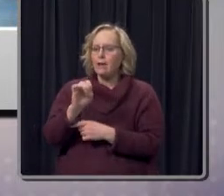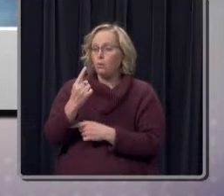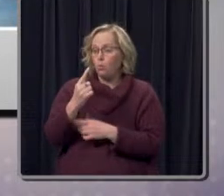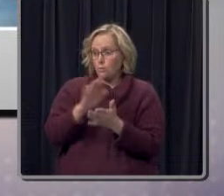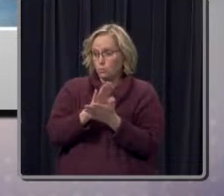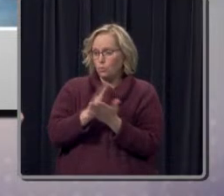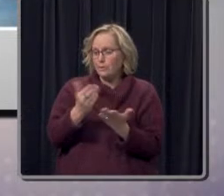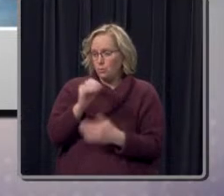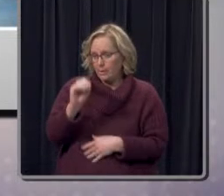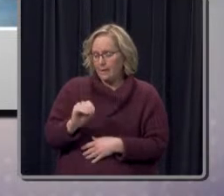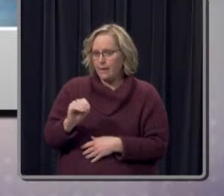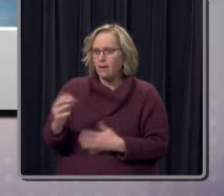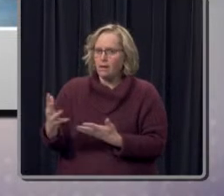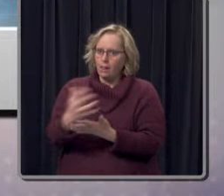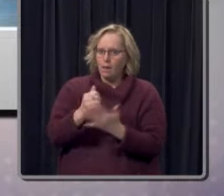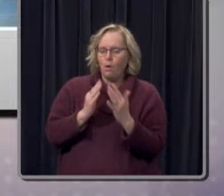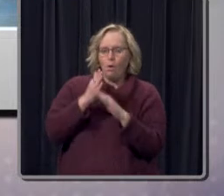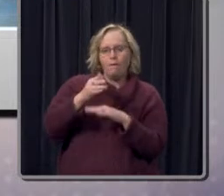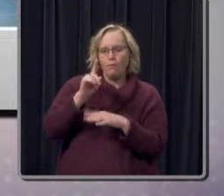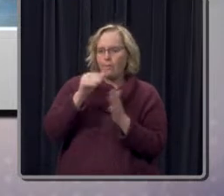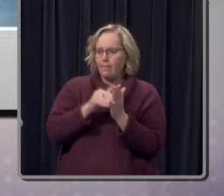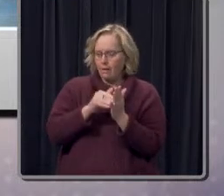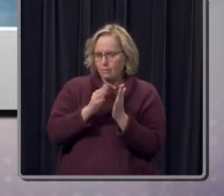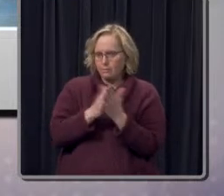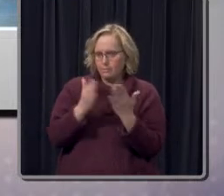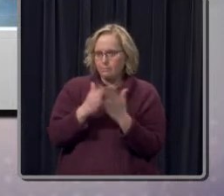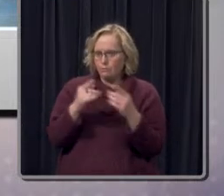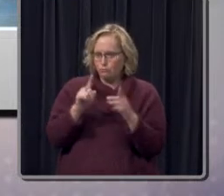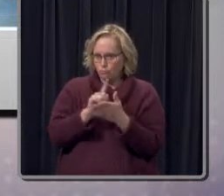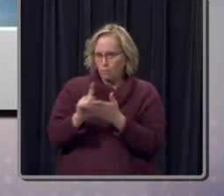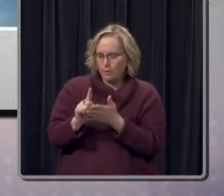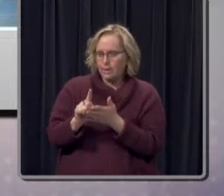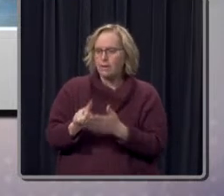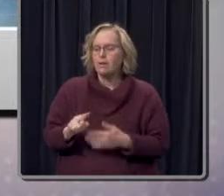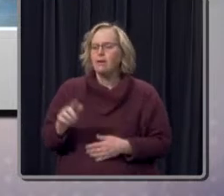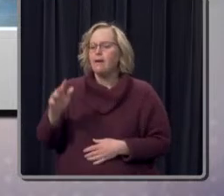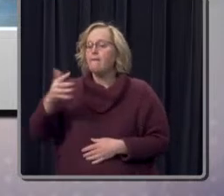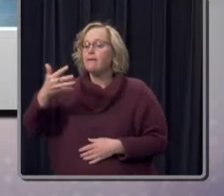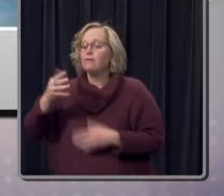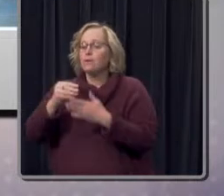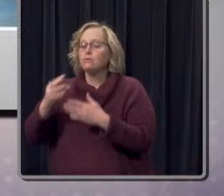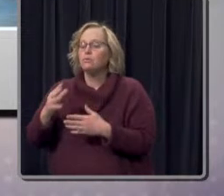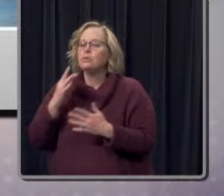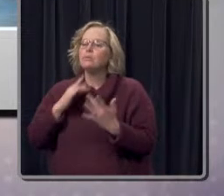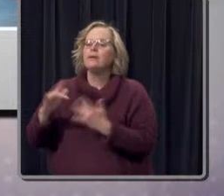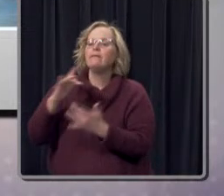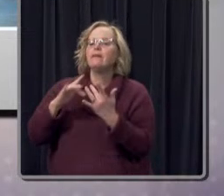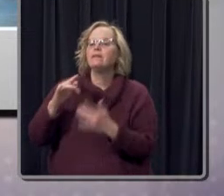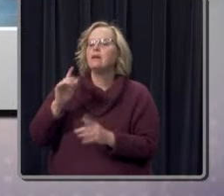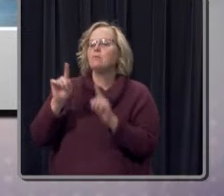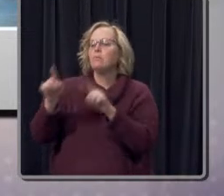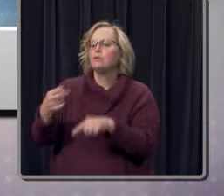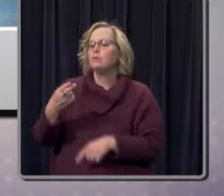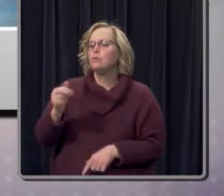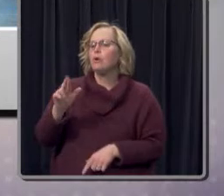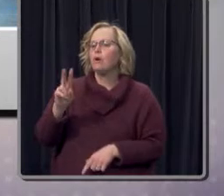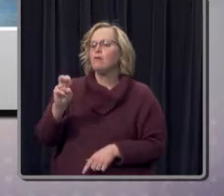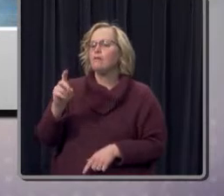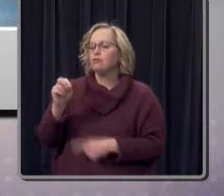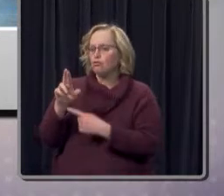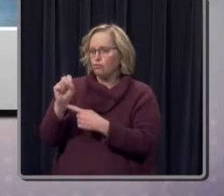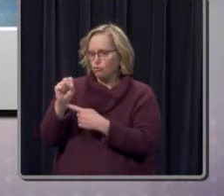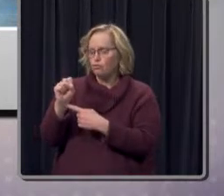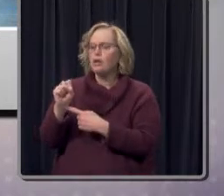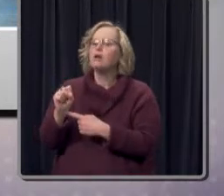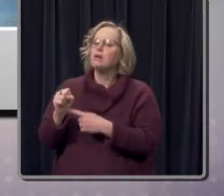Olathe, and we brought in over 1,000 books over the course of a week. Our fifth graders took a field trip over to Harvesters and did